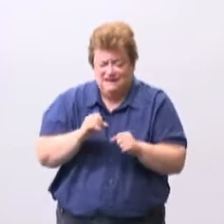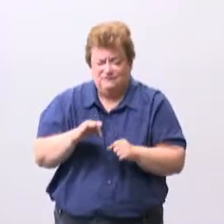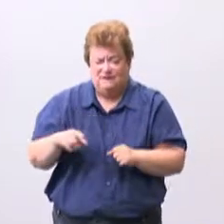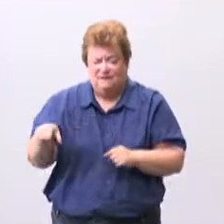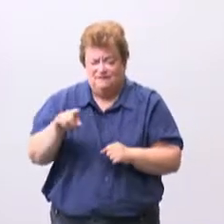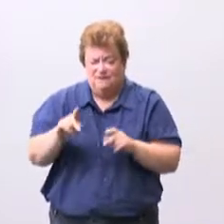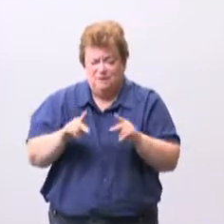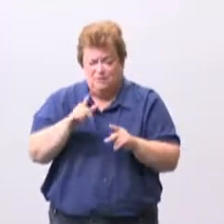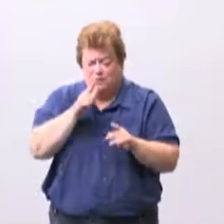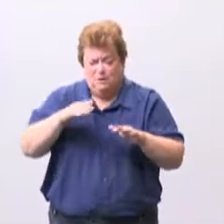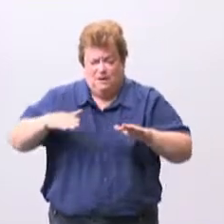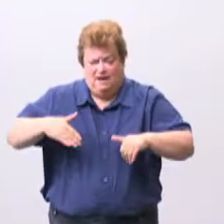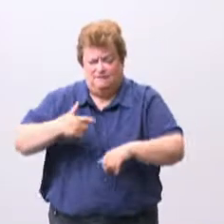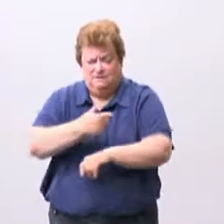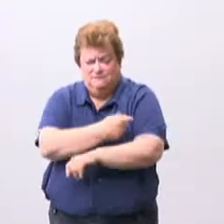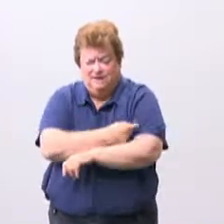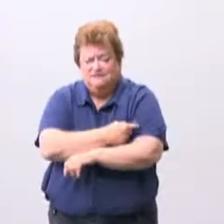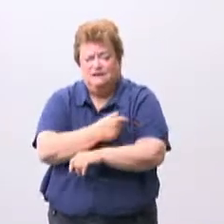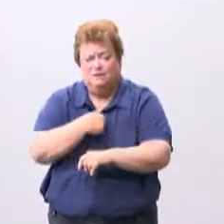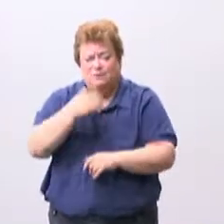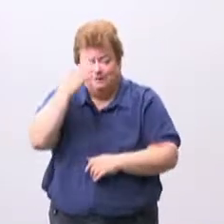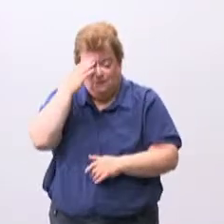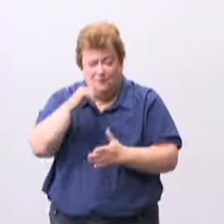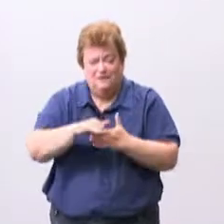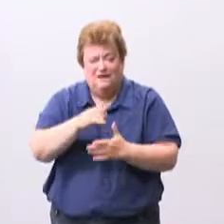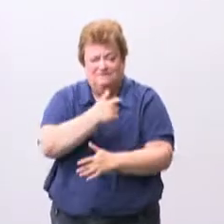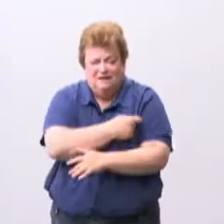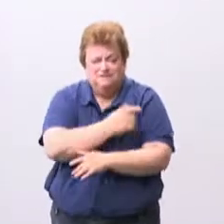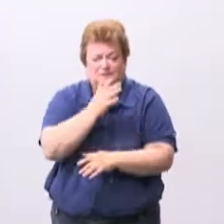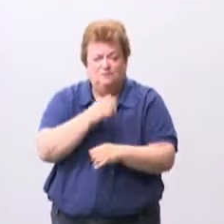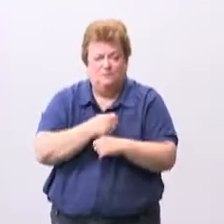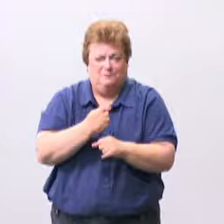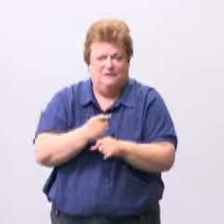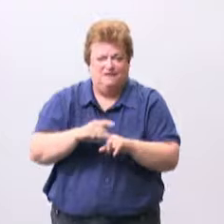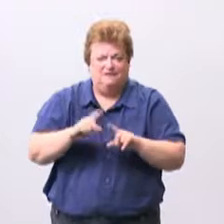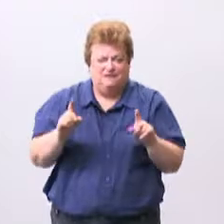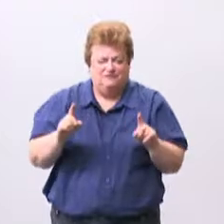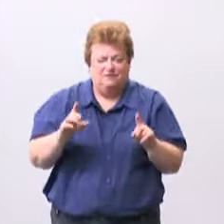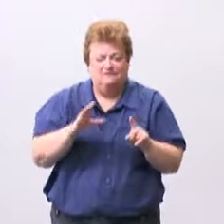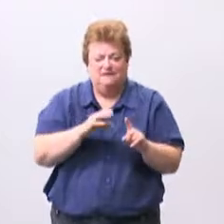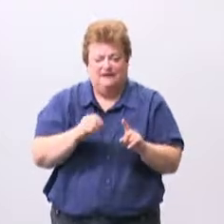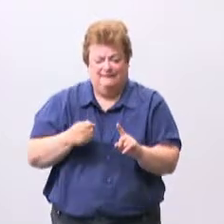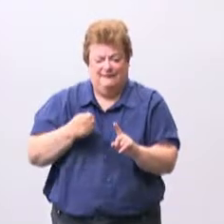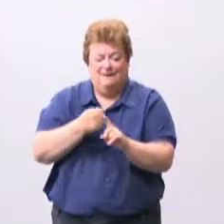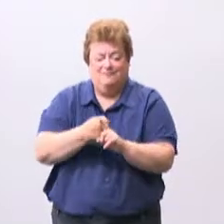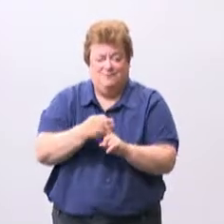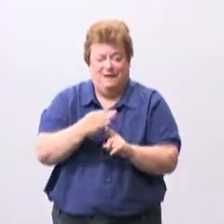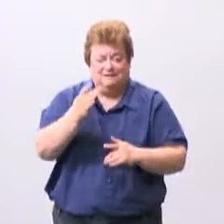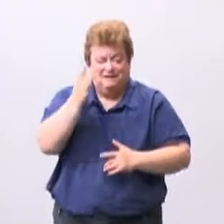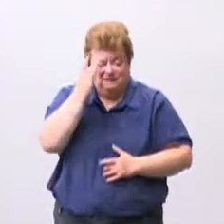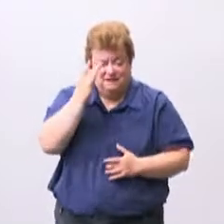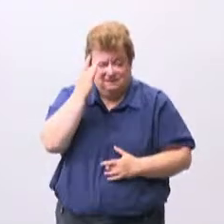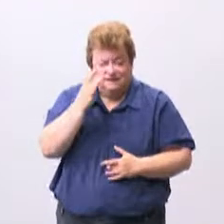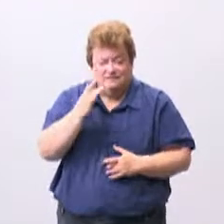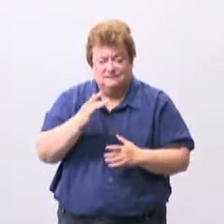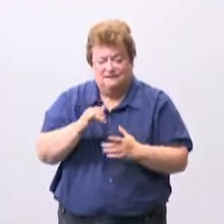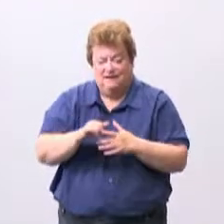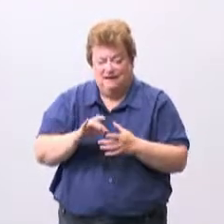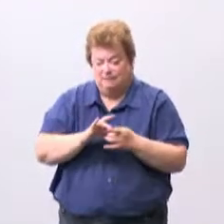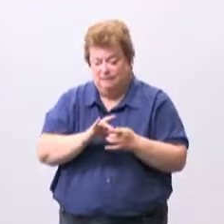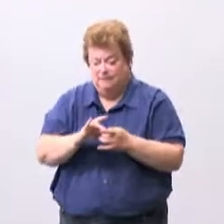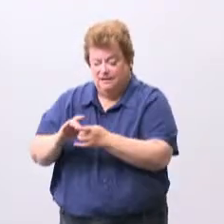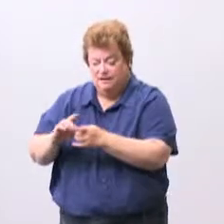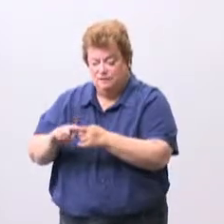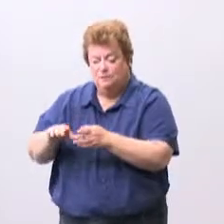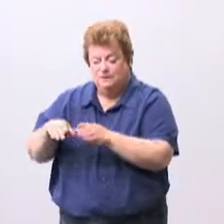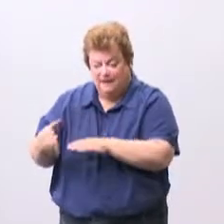that vaccine really makes a difference in the impact of the illness related and the